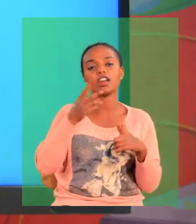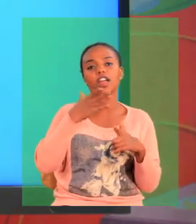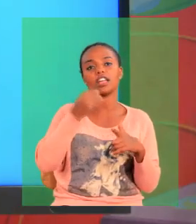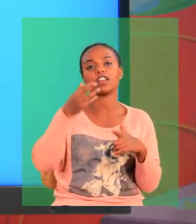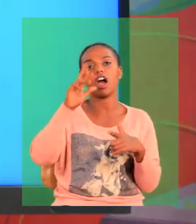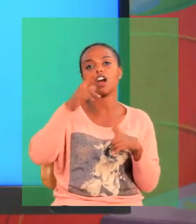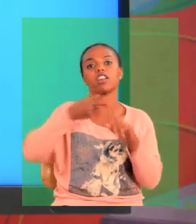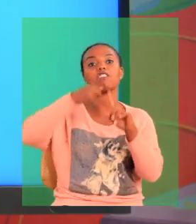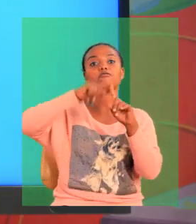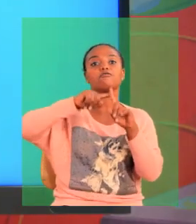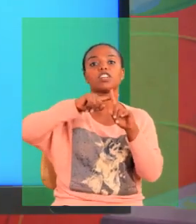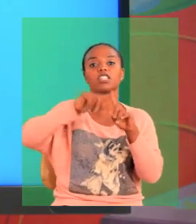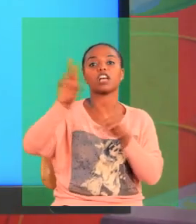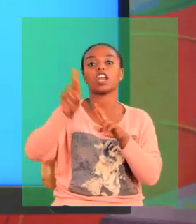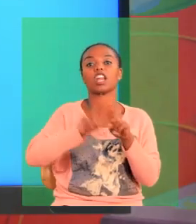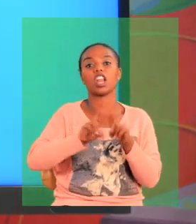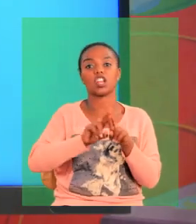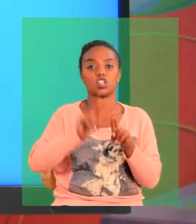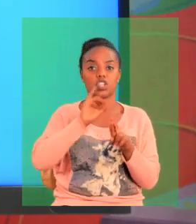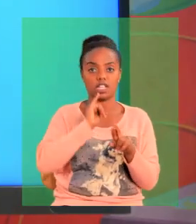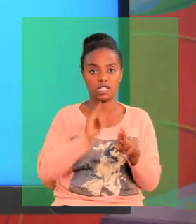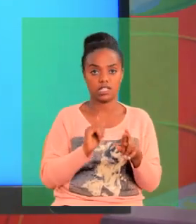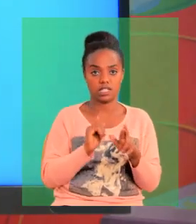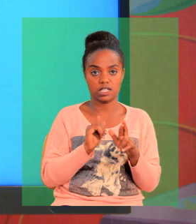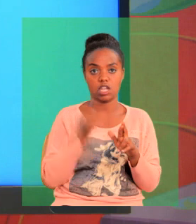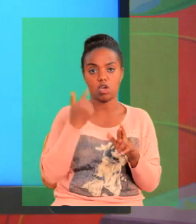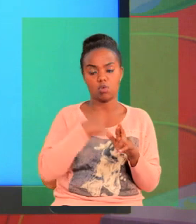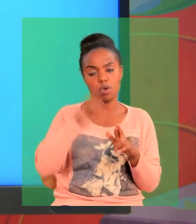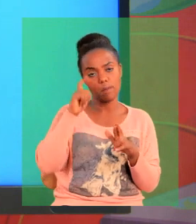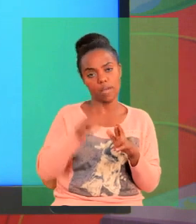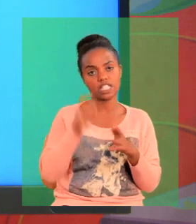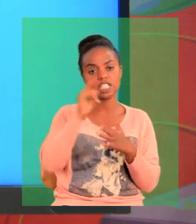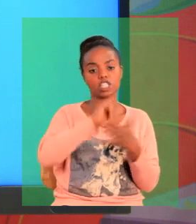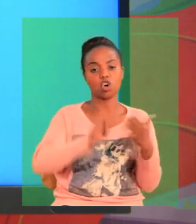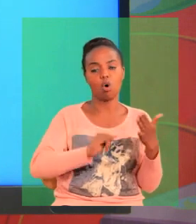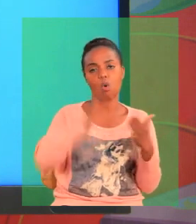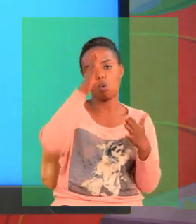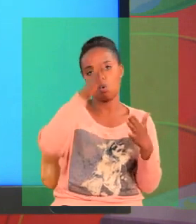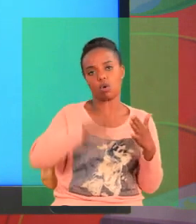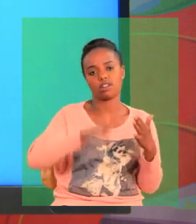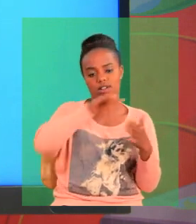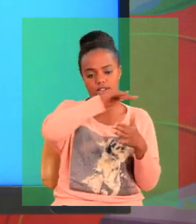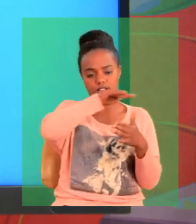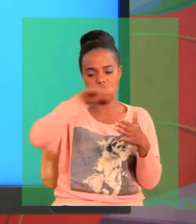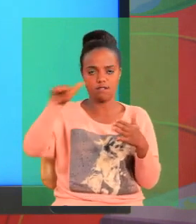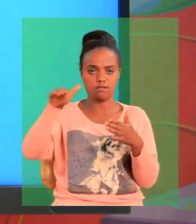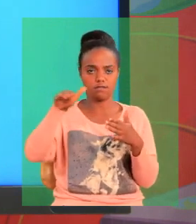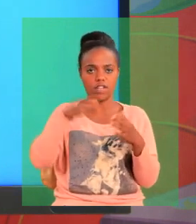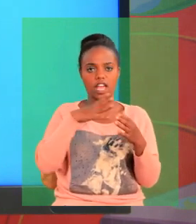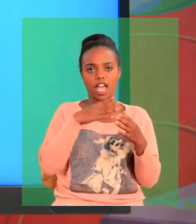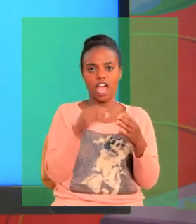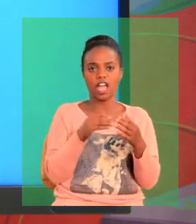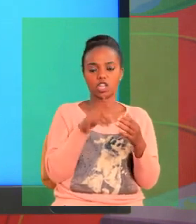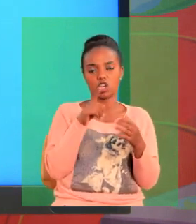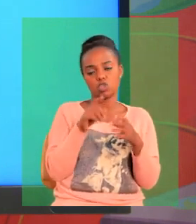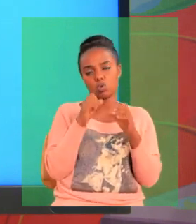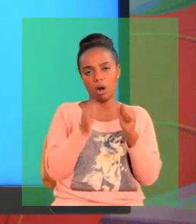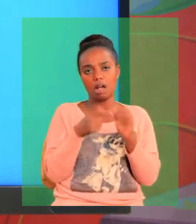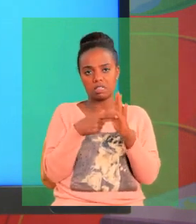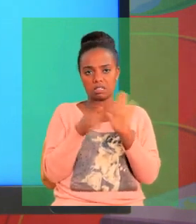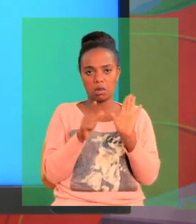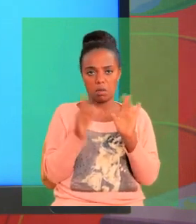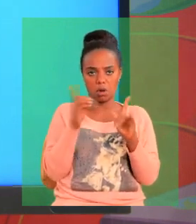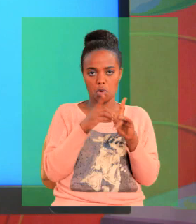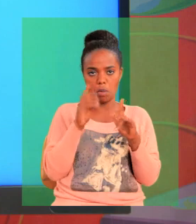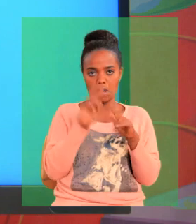this relation, we need to draw the graph so we can determine its domain range